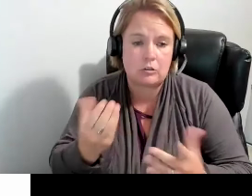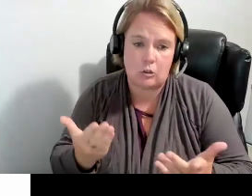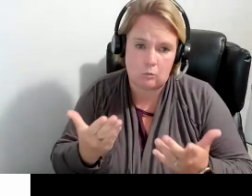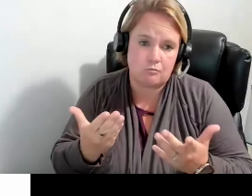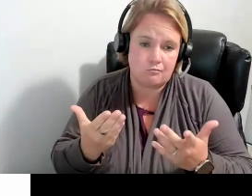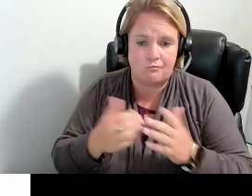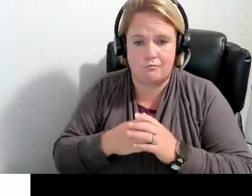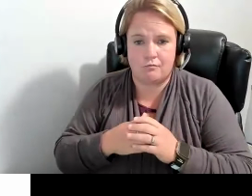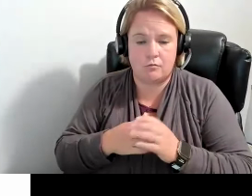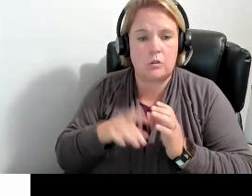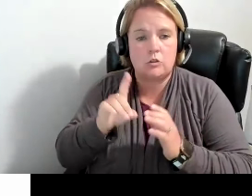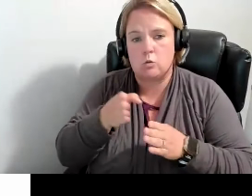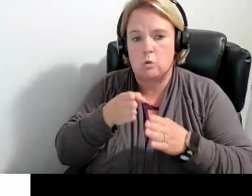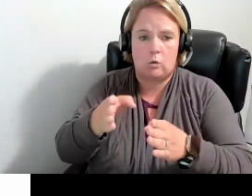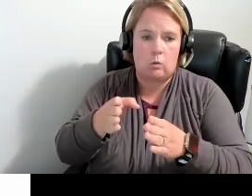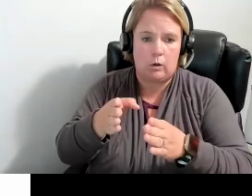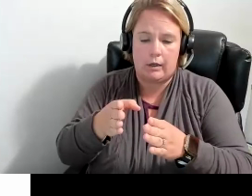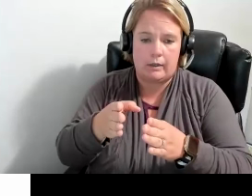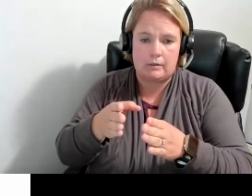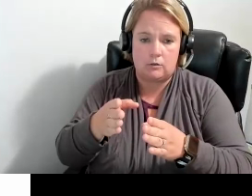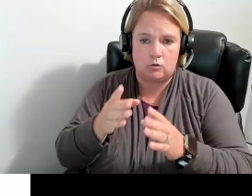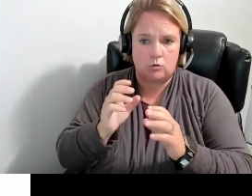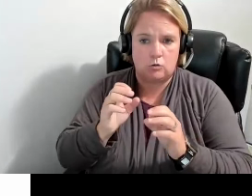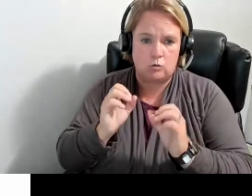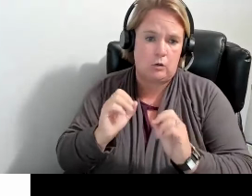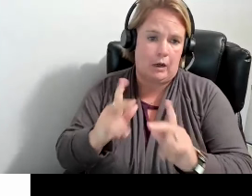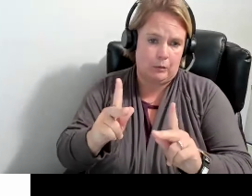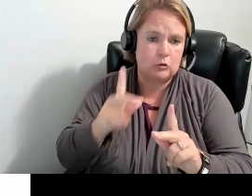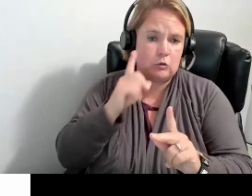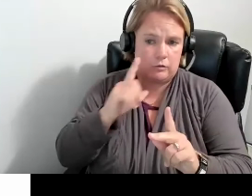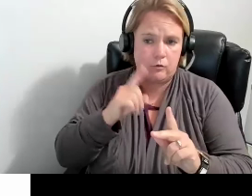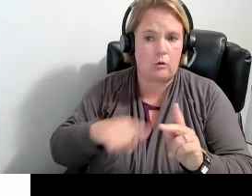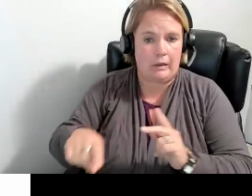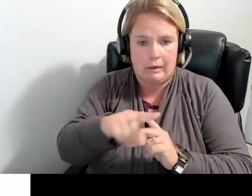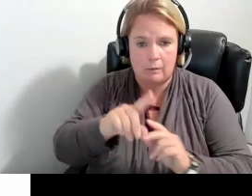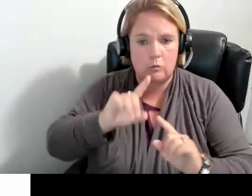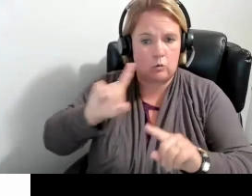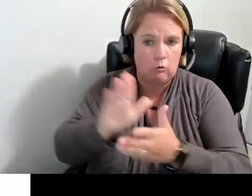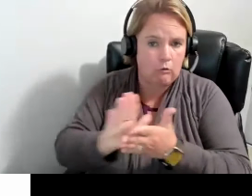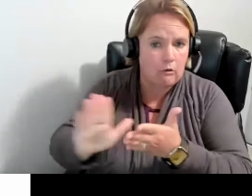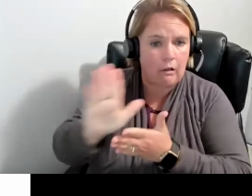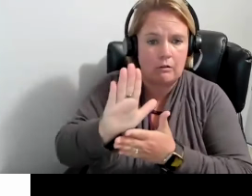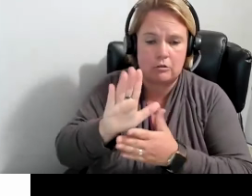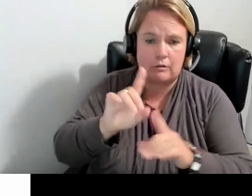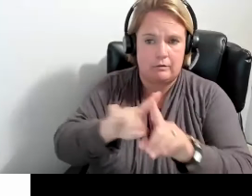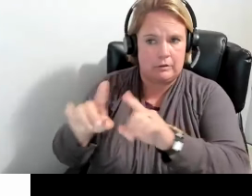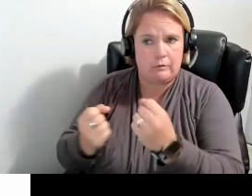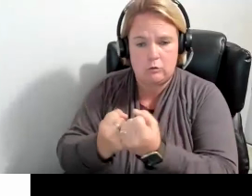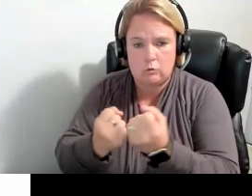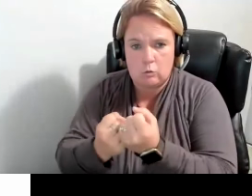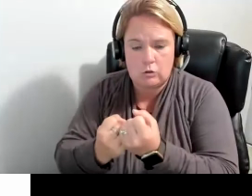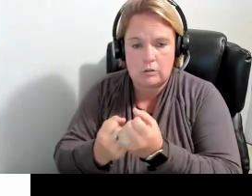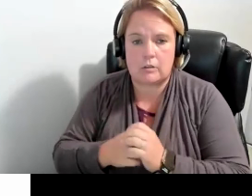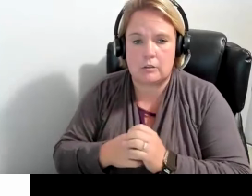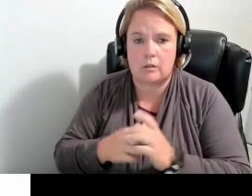is just one way of being able to give them those opportunities to attend college and to get all those supports. I mean, I feel like I'm going to be listing it, but all